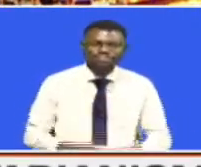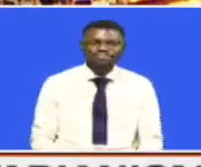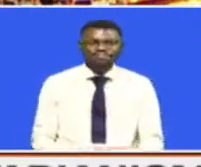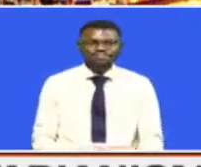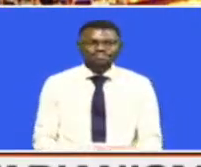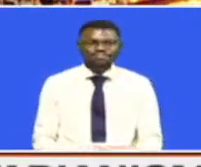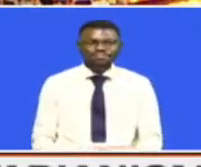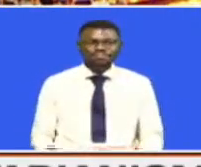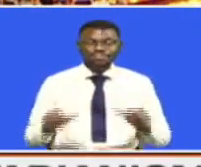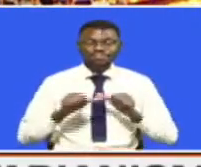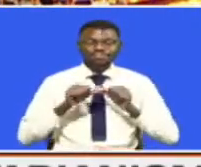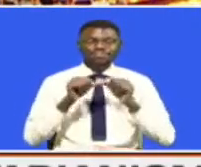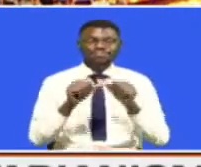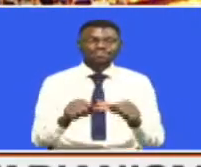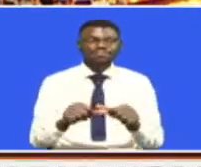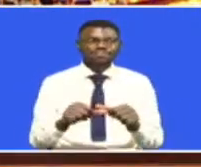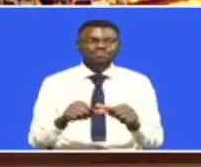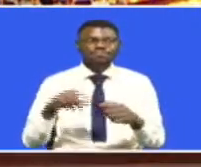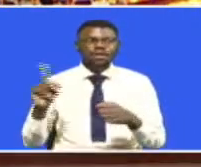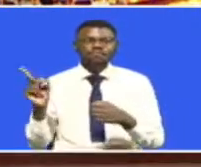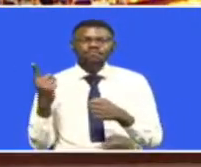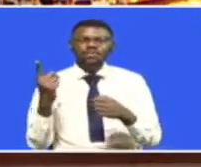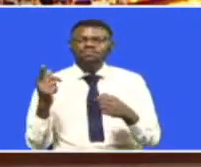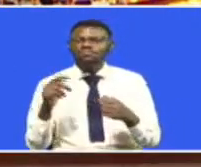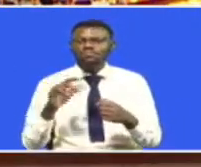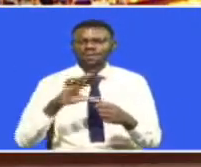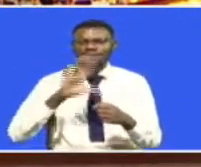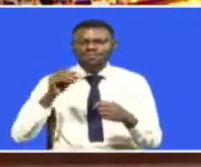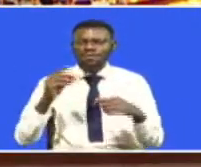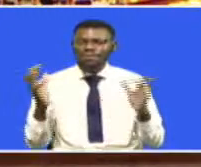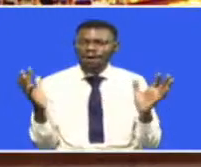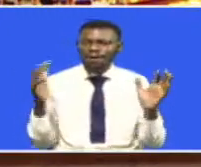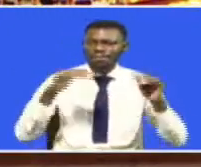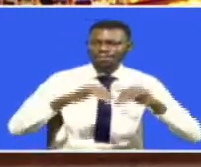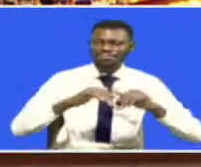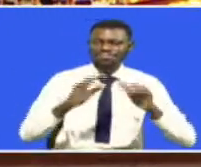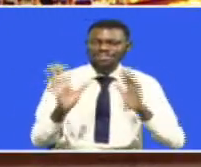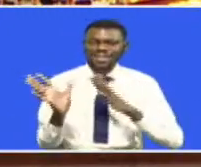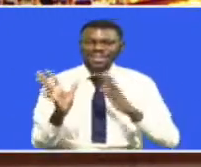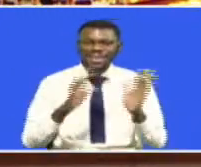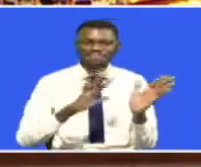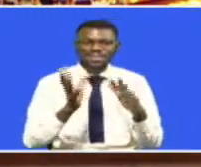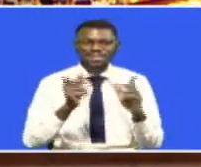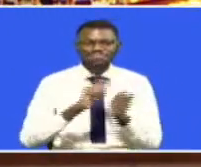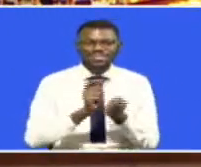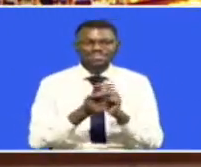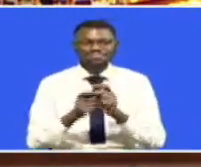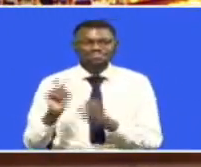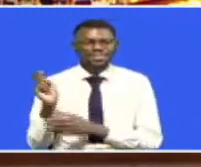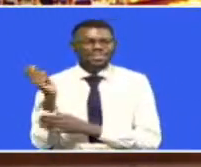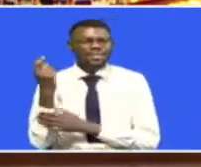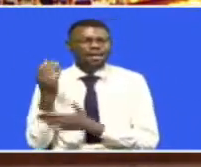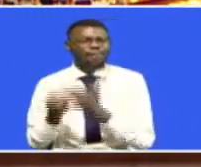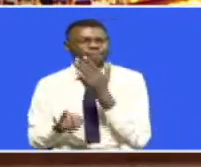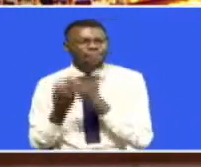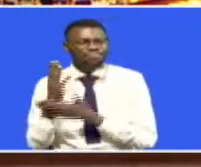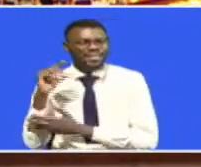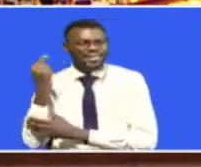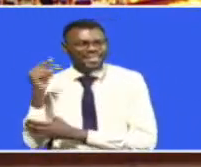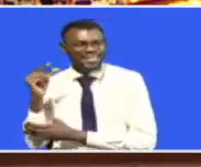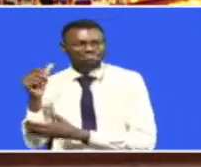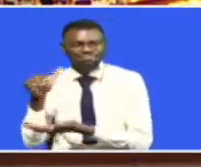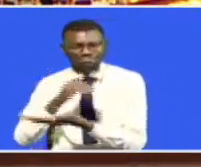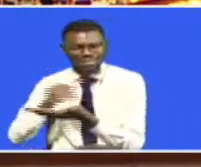Moving on, after conclusion of the first African summit on climate change, Kenya has launched the Green Data Center